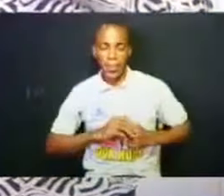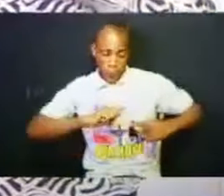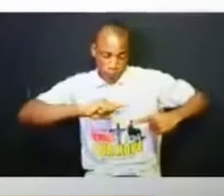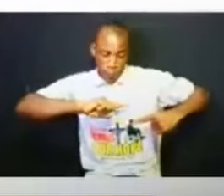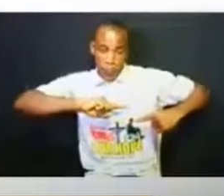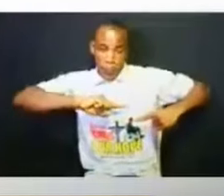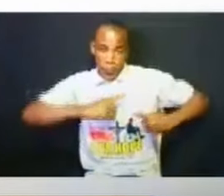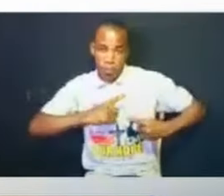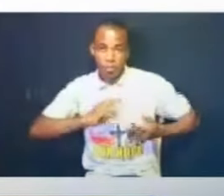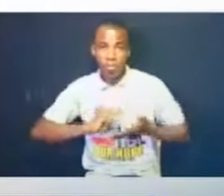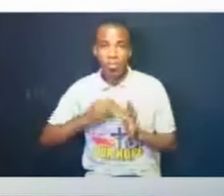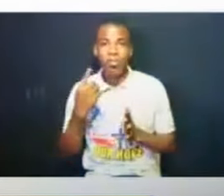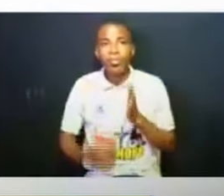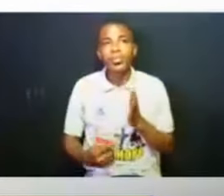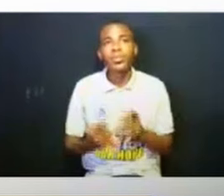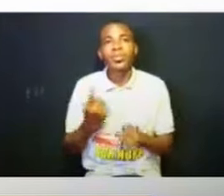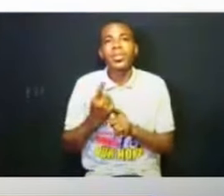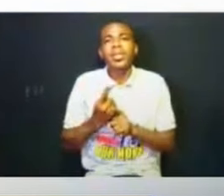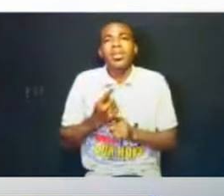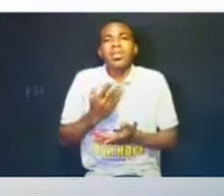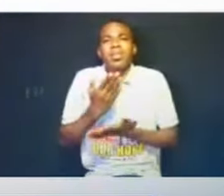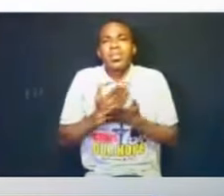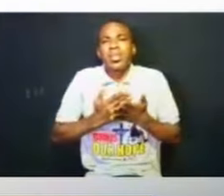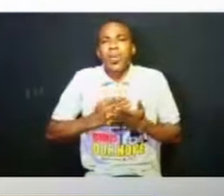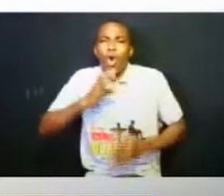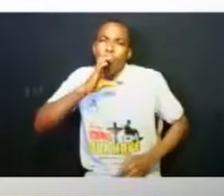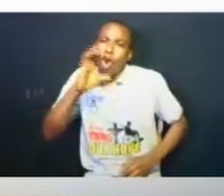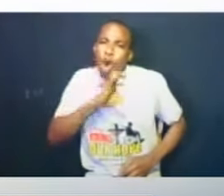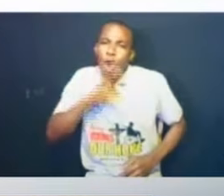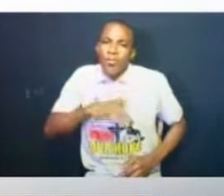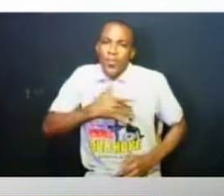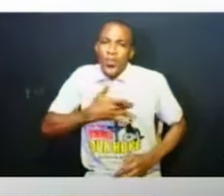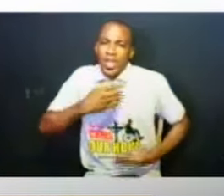of resentment in the hearts of men.